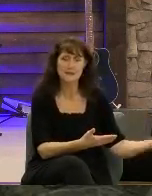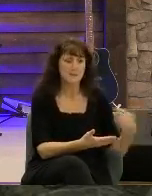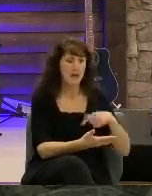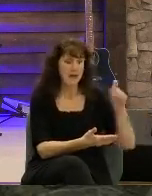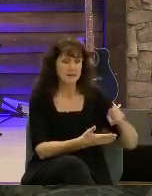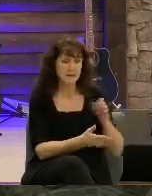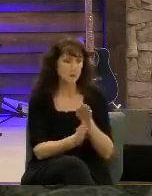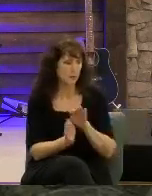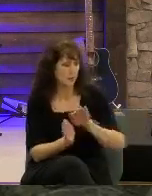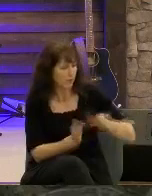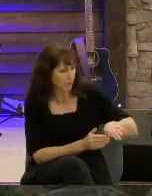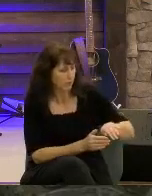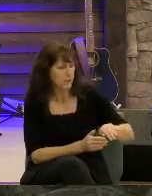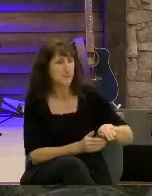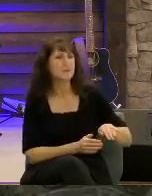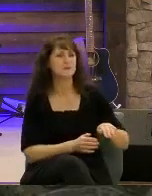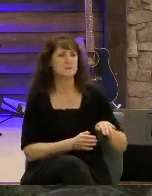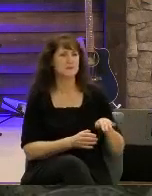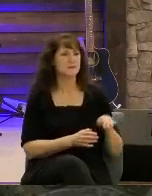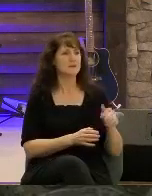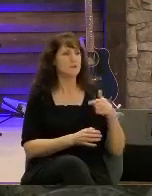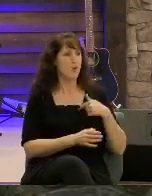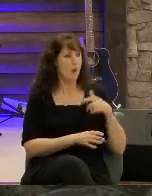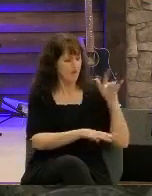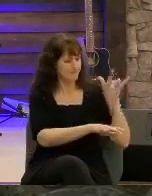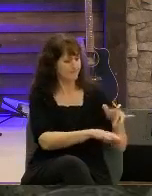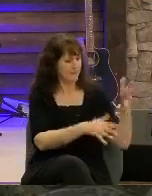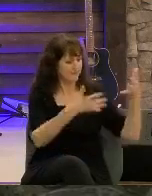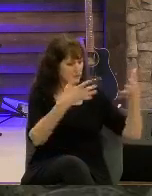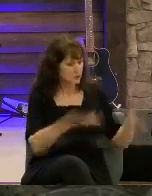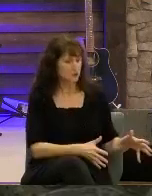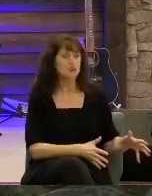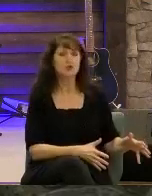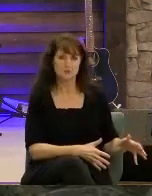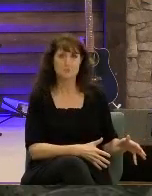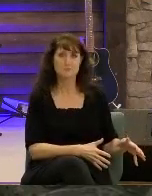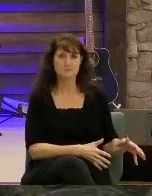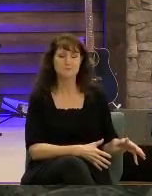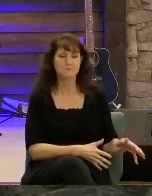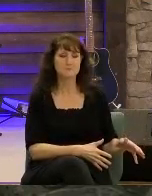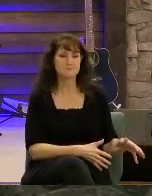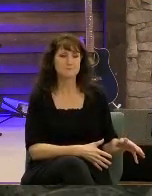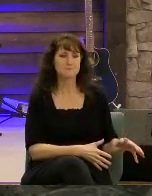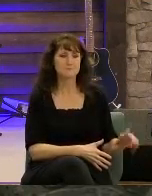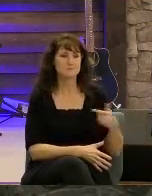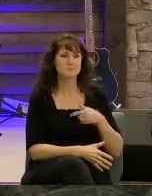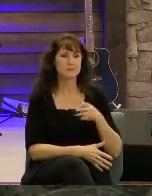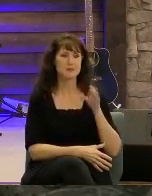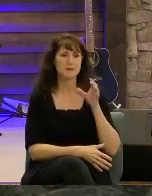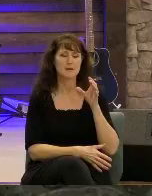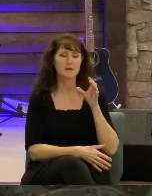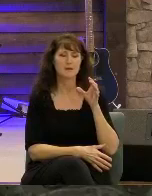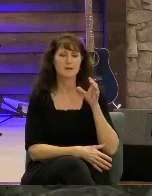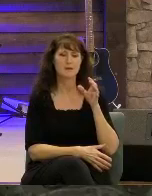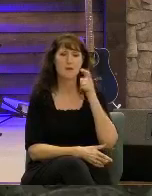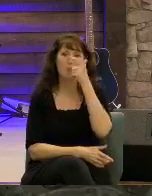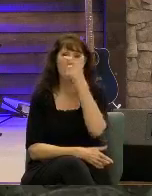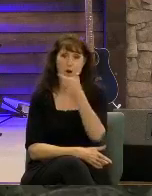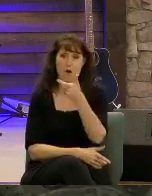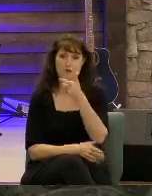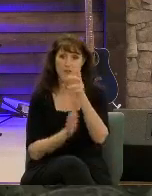to get there, and praise God I did. Hallelujah. Praise God I did. You know, I watched the video again this morning,